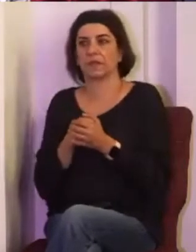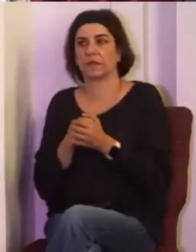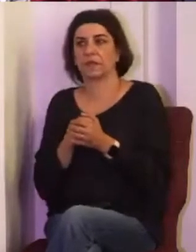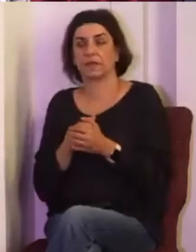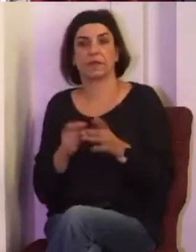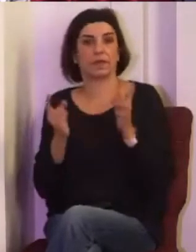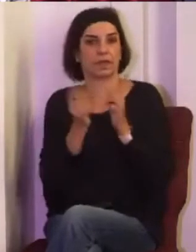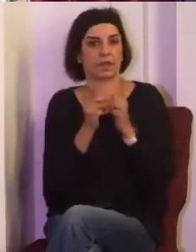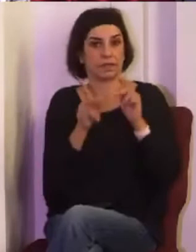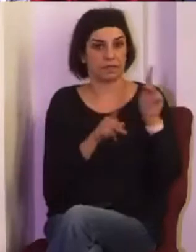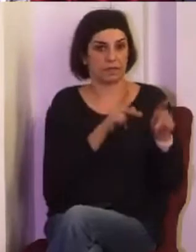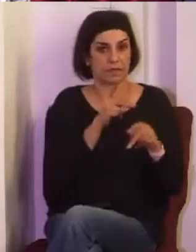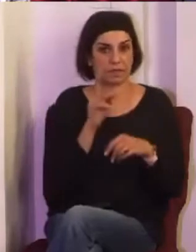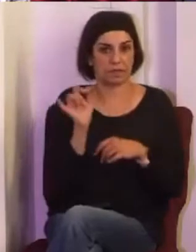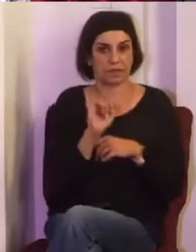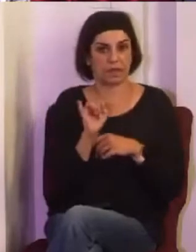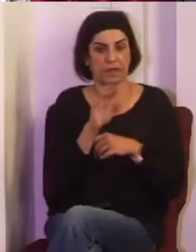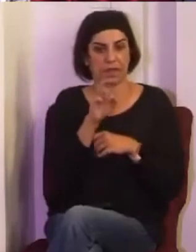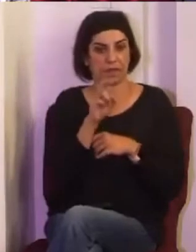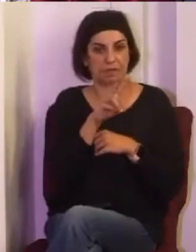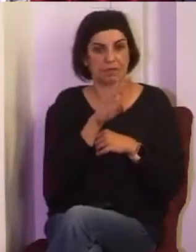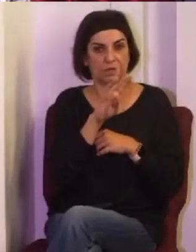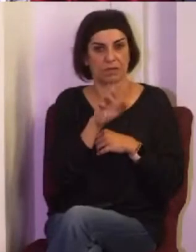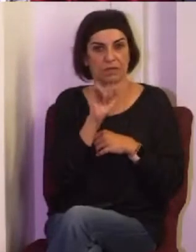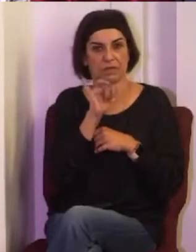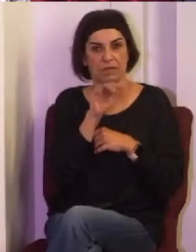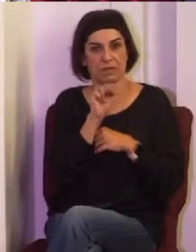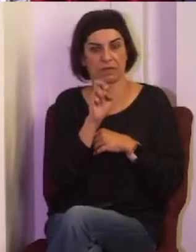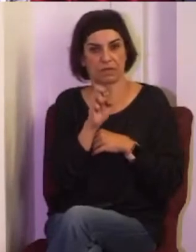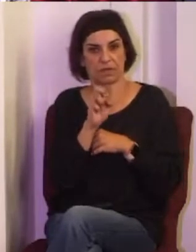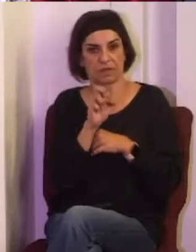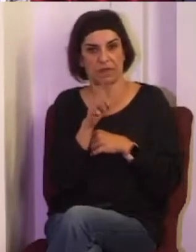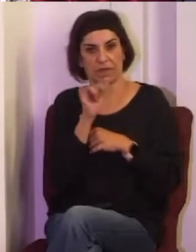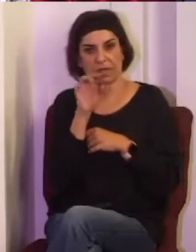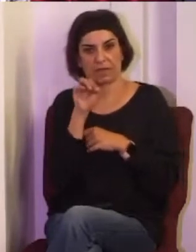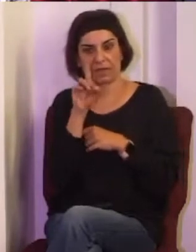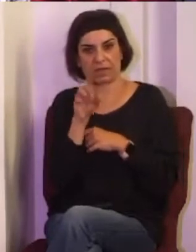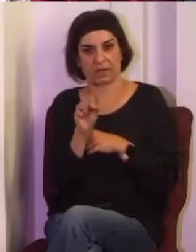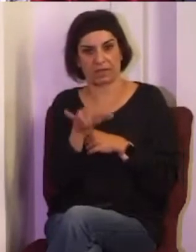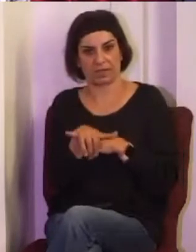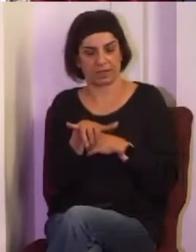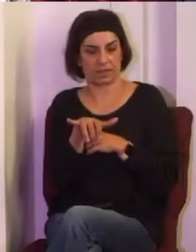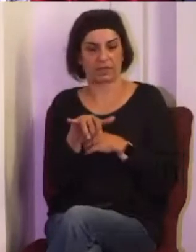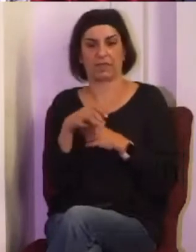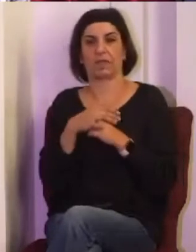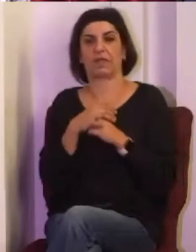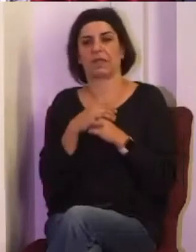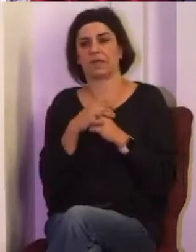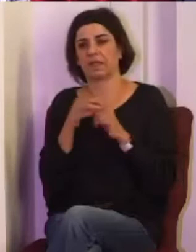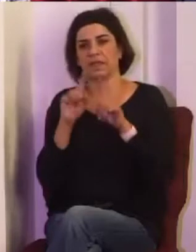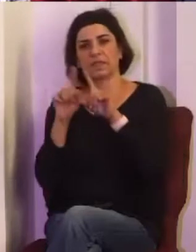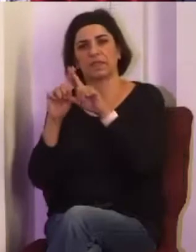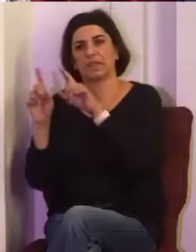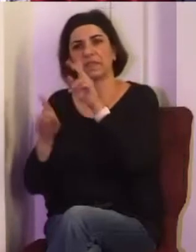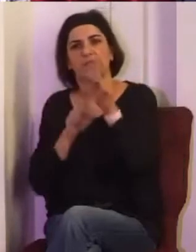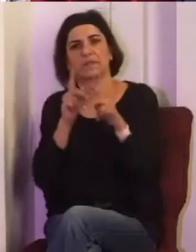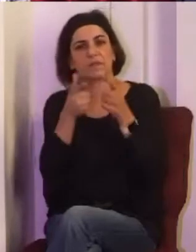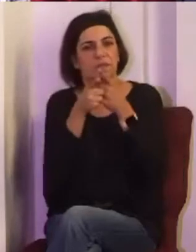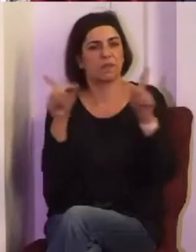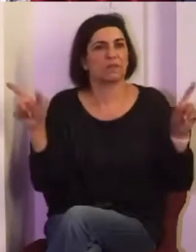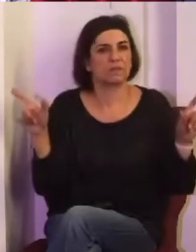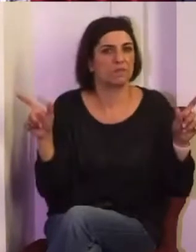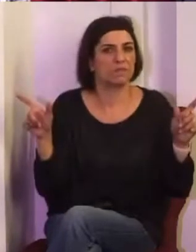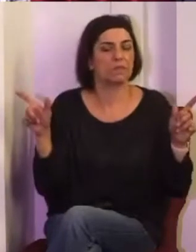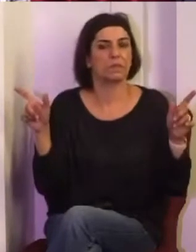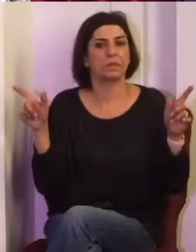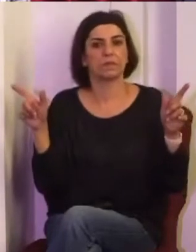like Reverend Wayne Lindsay and Tom Carl and Jay Kelderman and Kenny Bowens. And I saw these people that